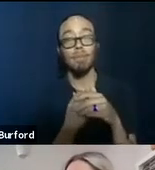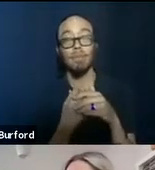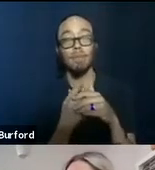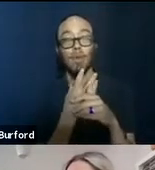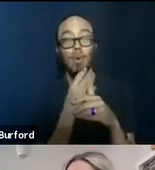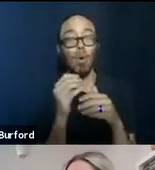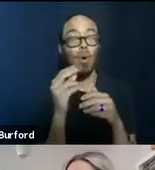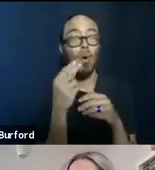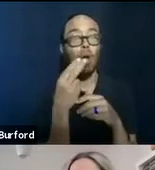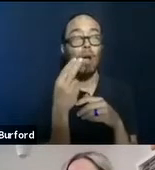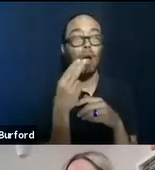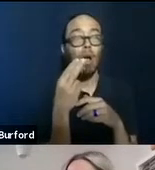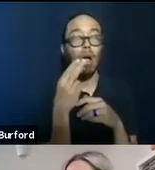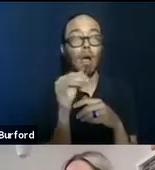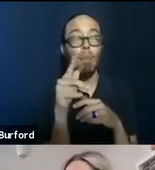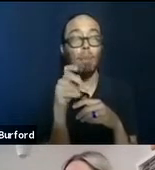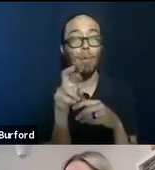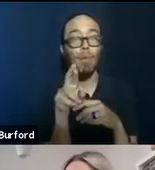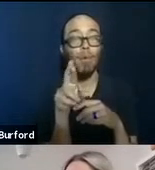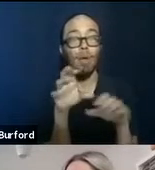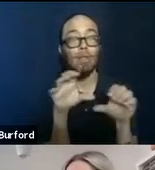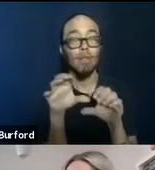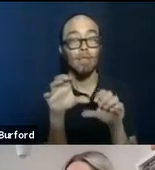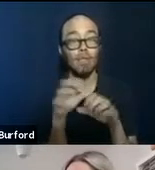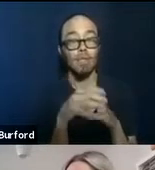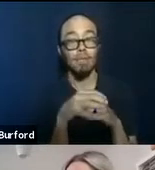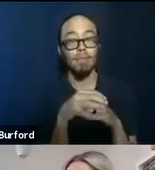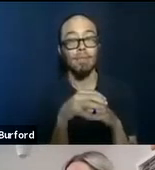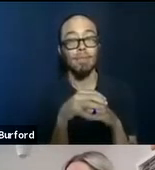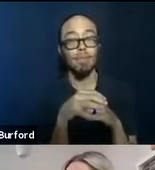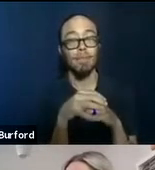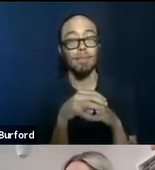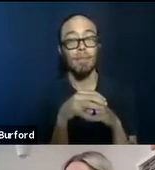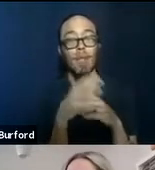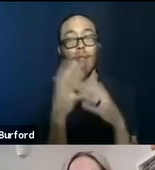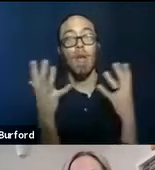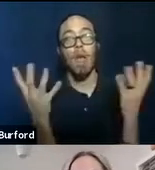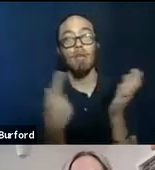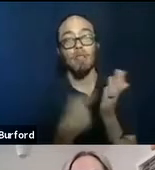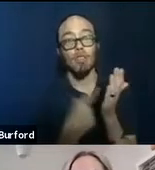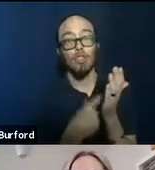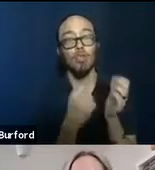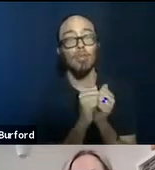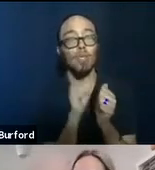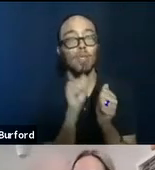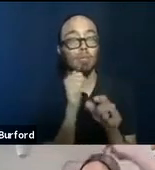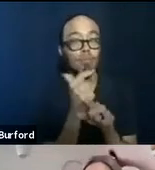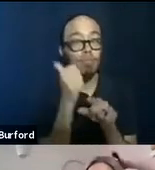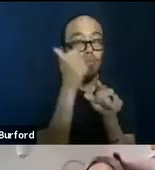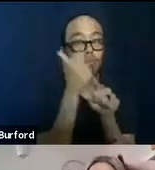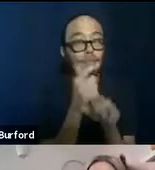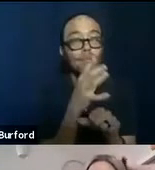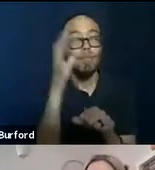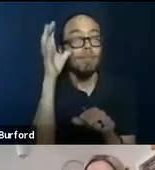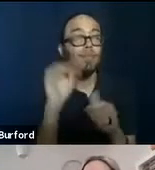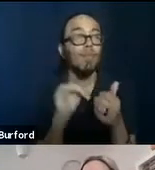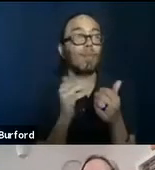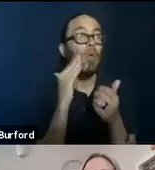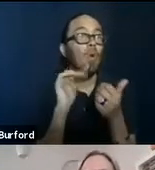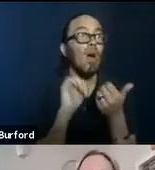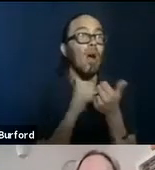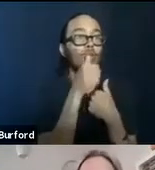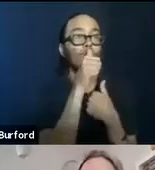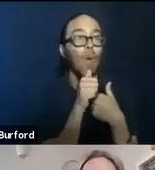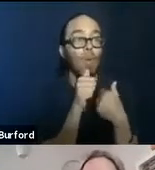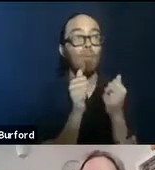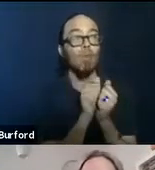hyperactivity, there were a bit discussion with the parents and their siblings to know how to cope with